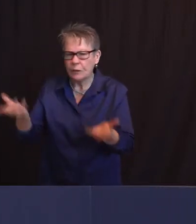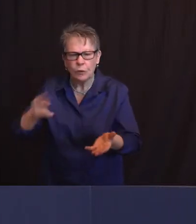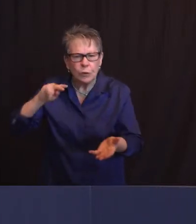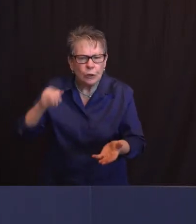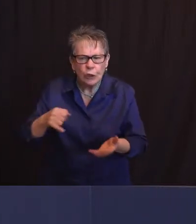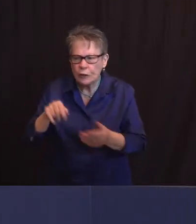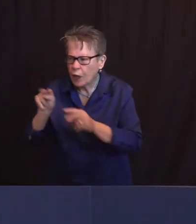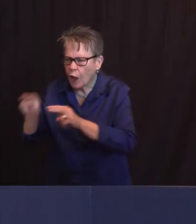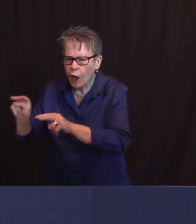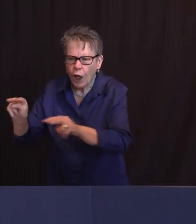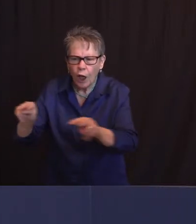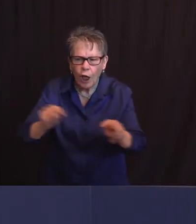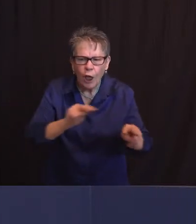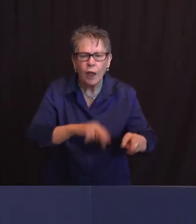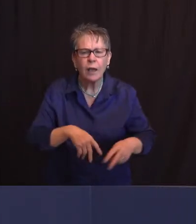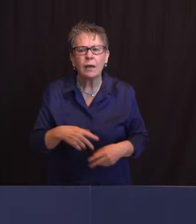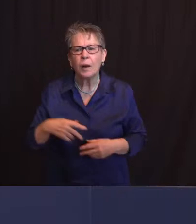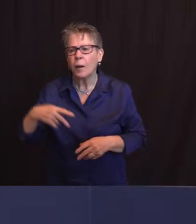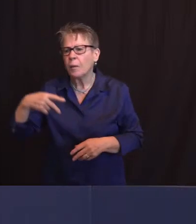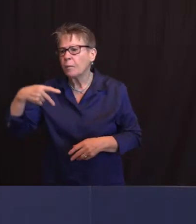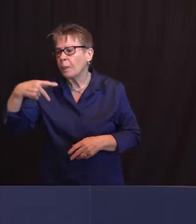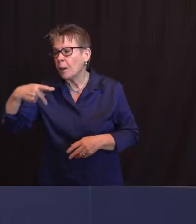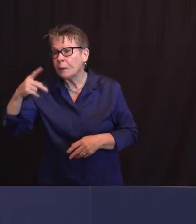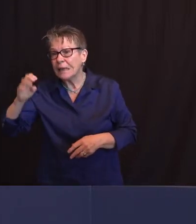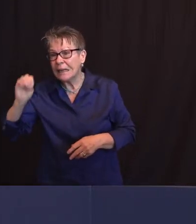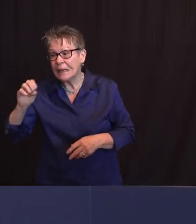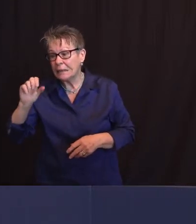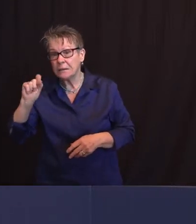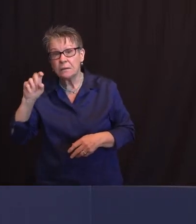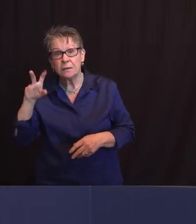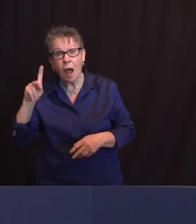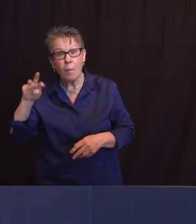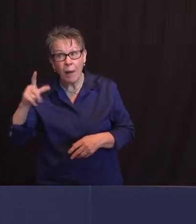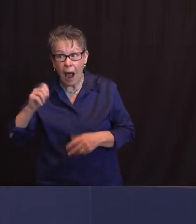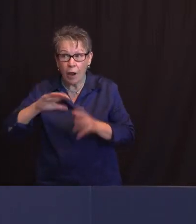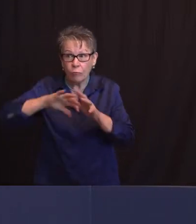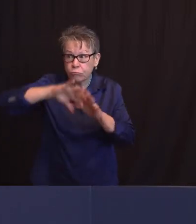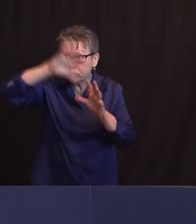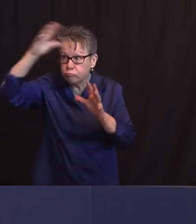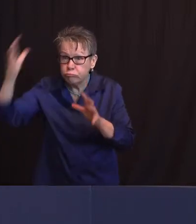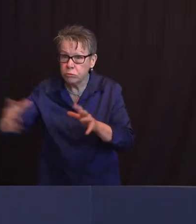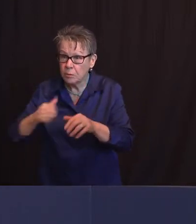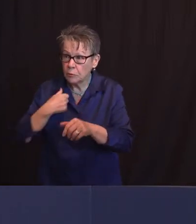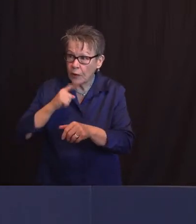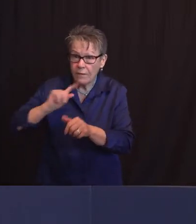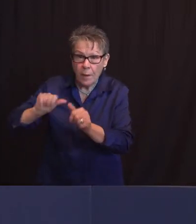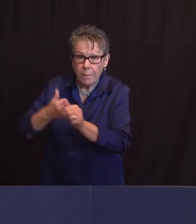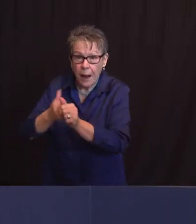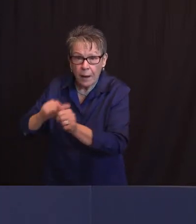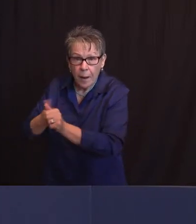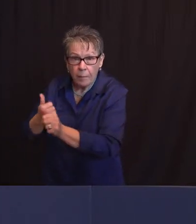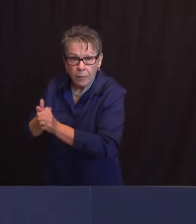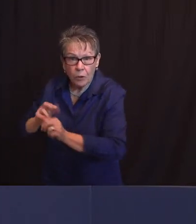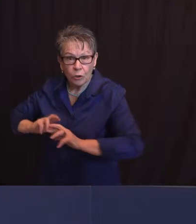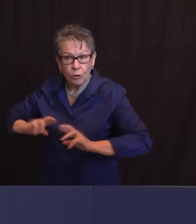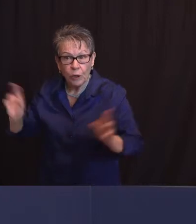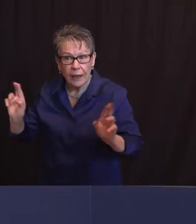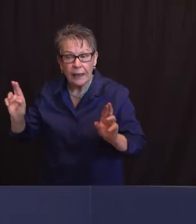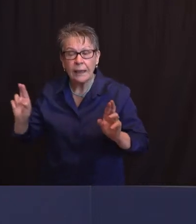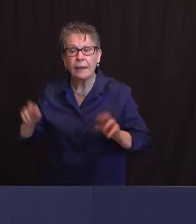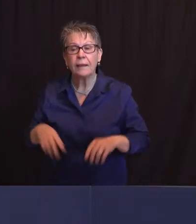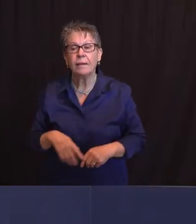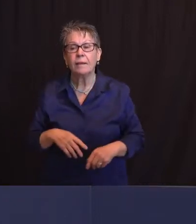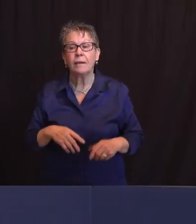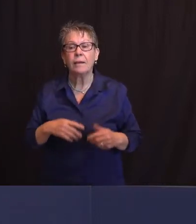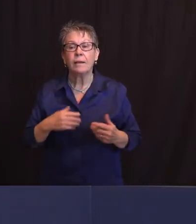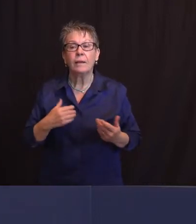PPE stockpile. We have both operational stockpiles that we look at daily and what we call strategic stockpiles. So